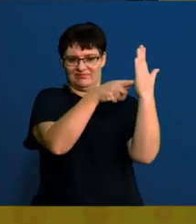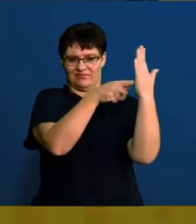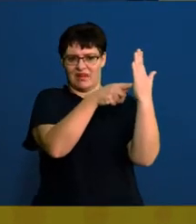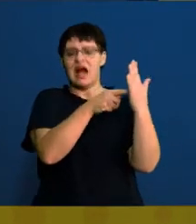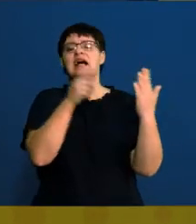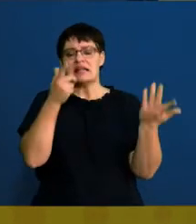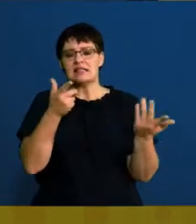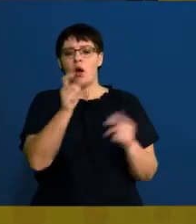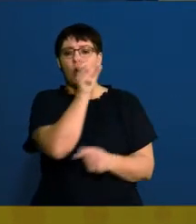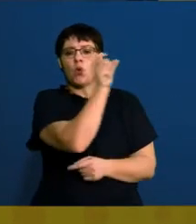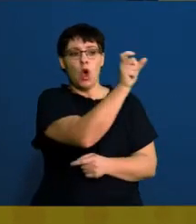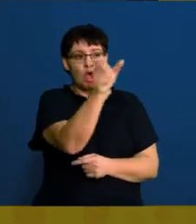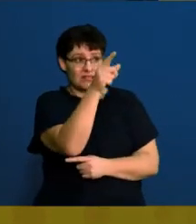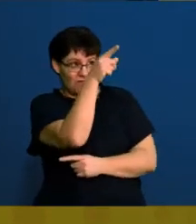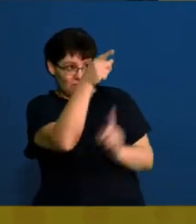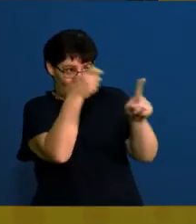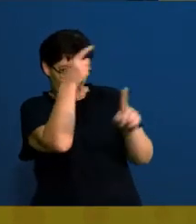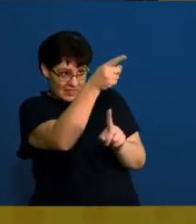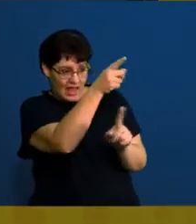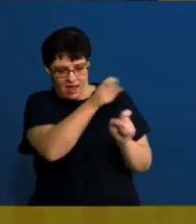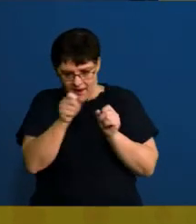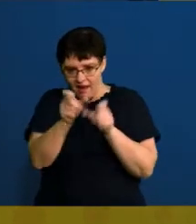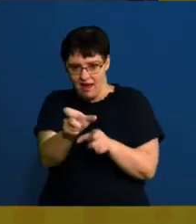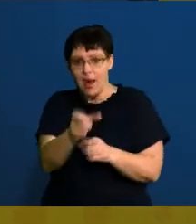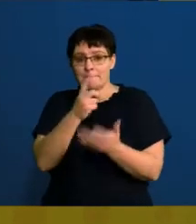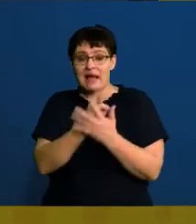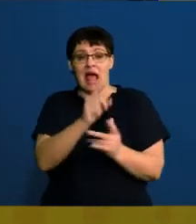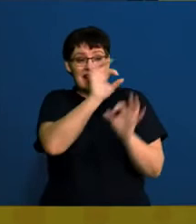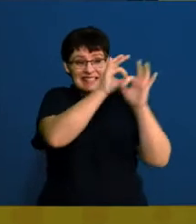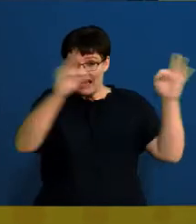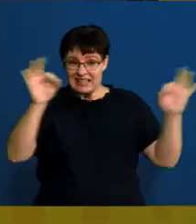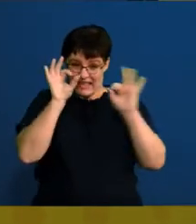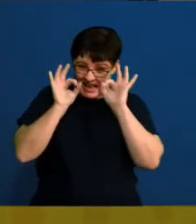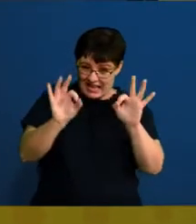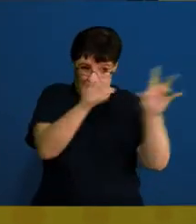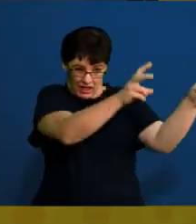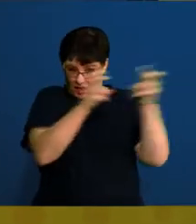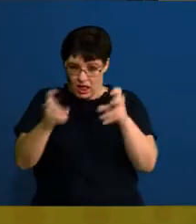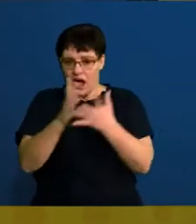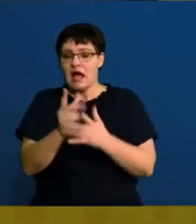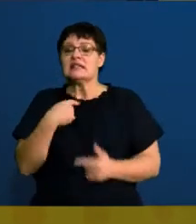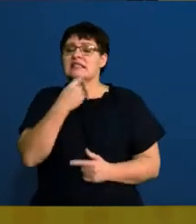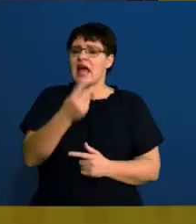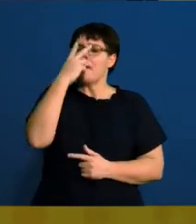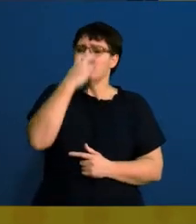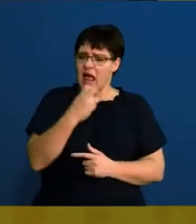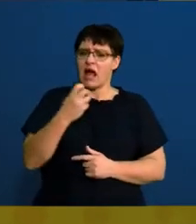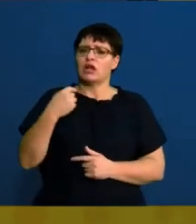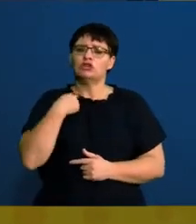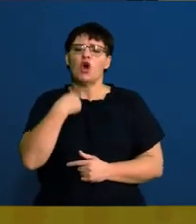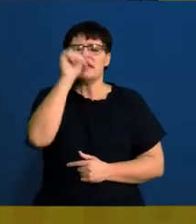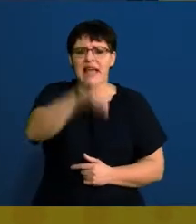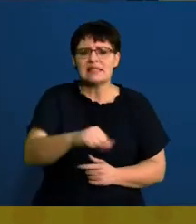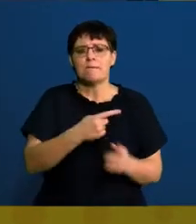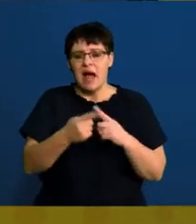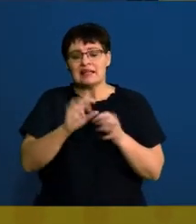up writing out words from the text, but not word for word. We must rephrase it and put it into our own words so that